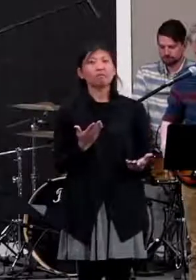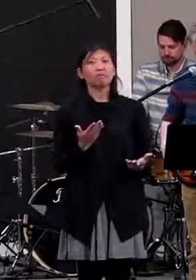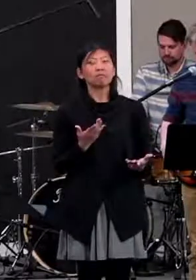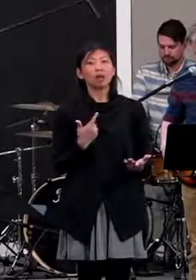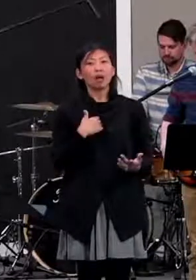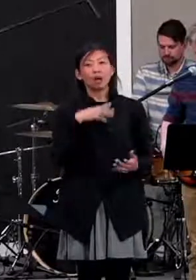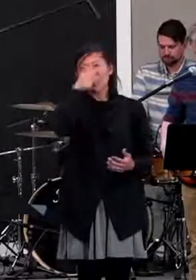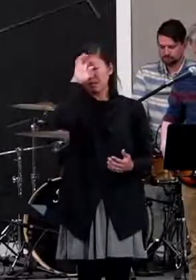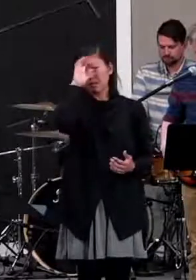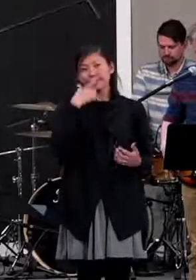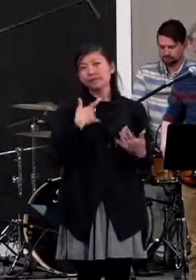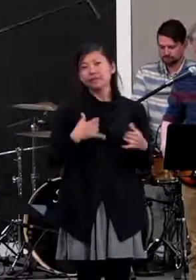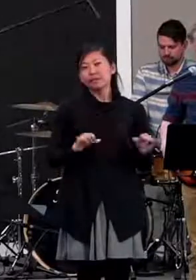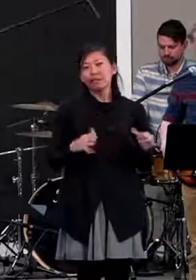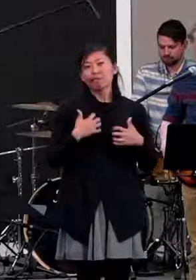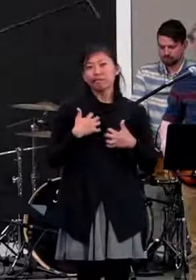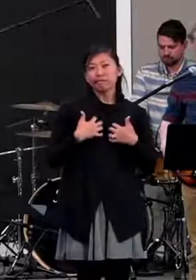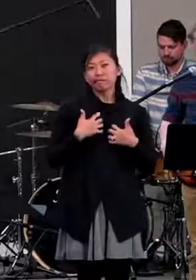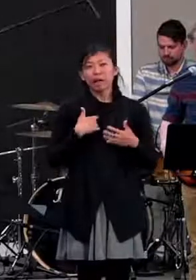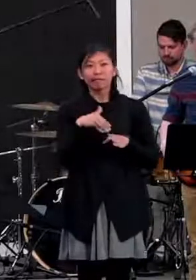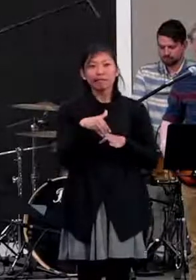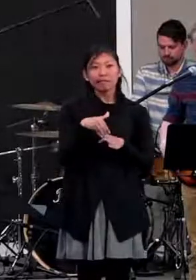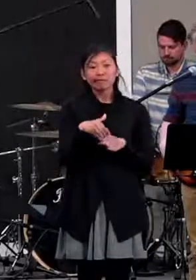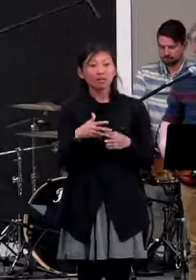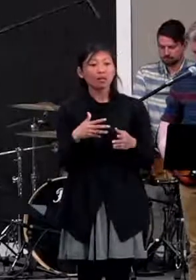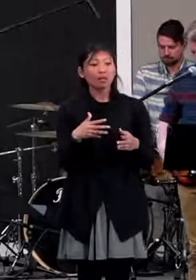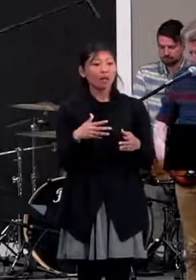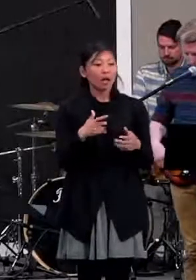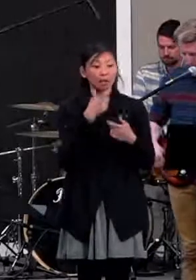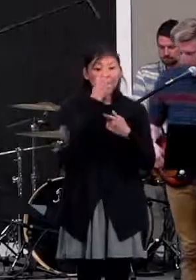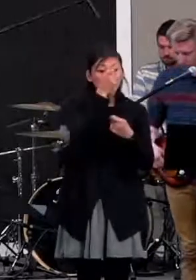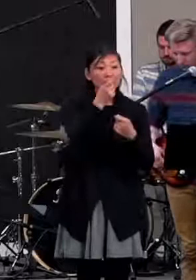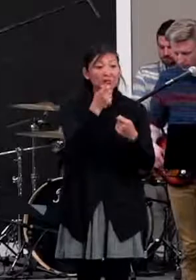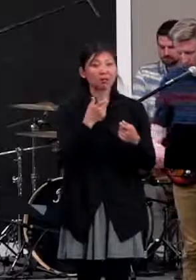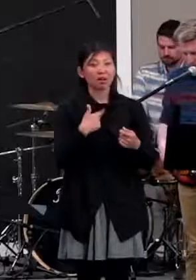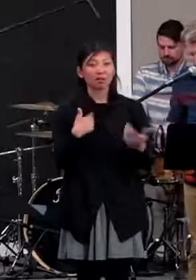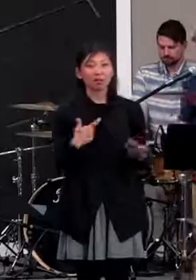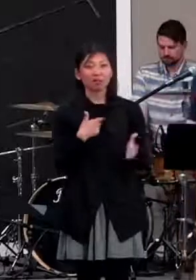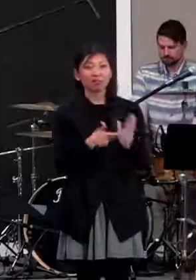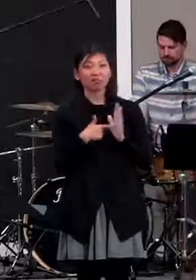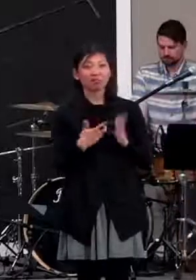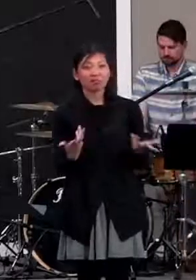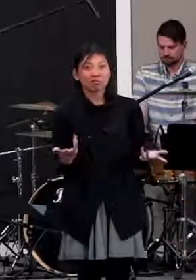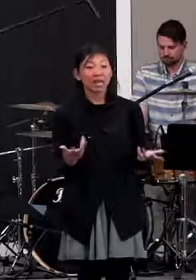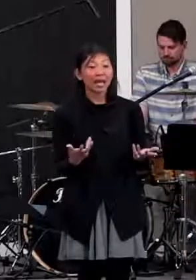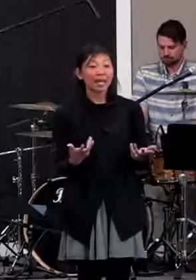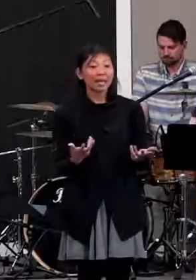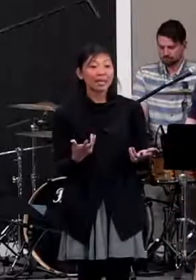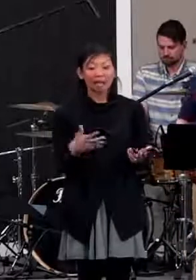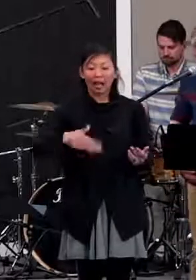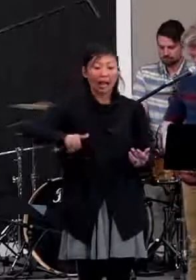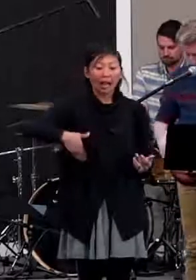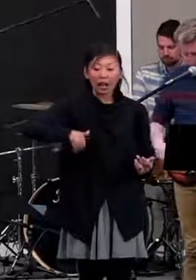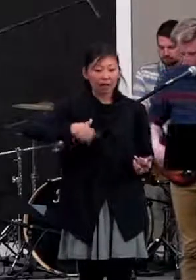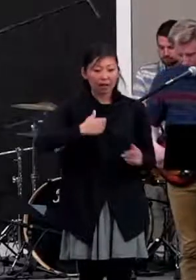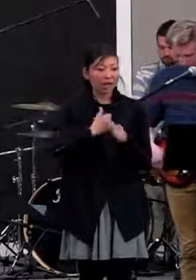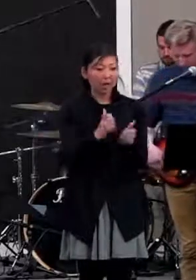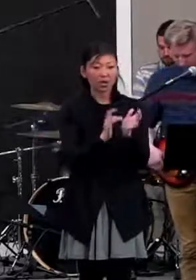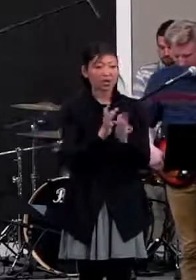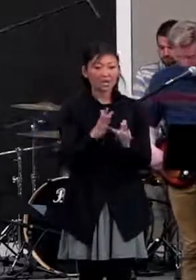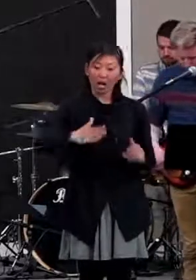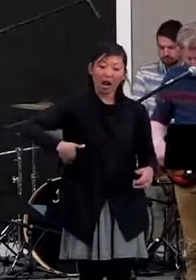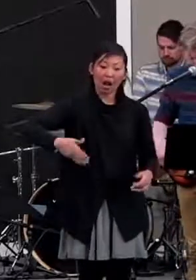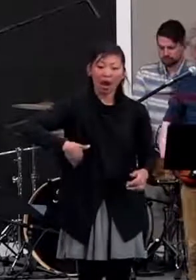there, Pastor Kyle. I'm intrigued, or I came out of obligation, but those things aren't true in my life. I'm not a follower of